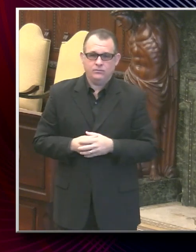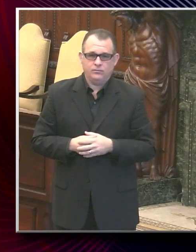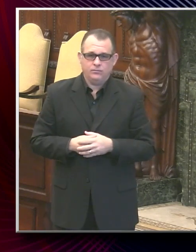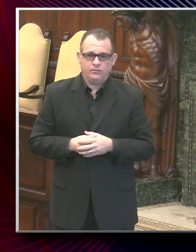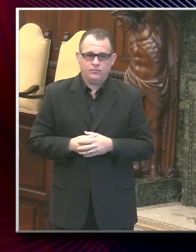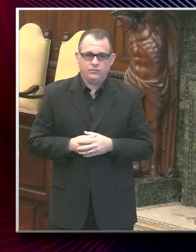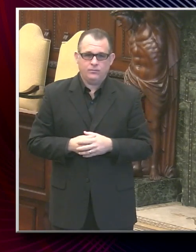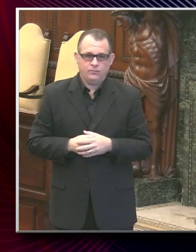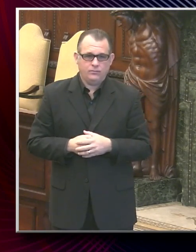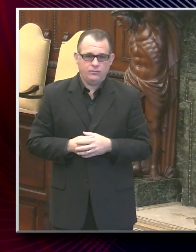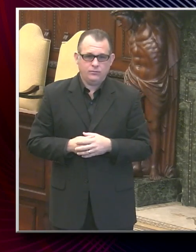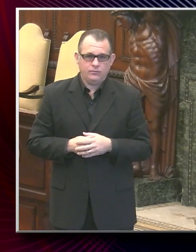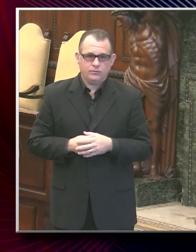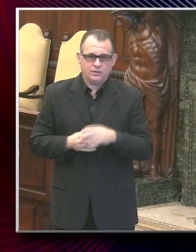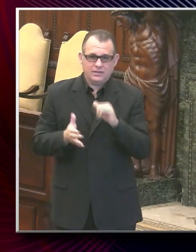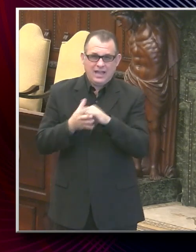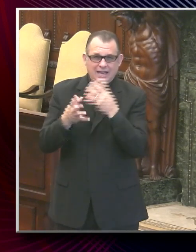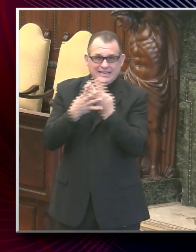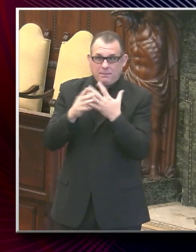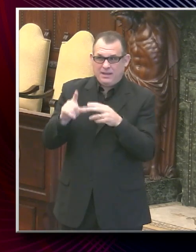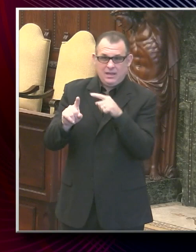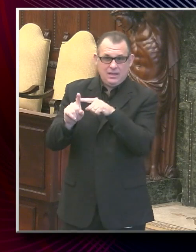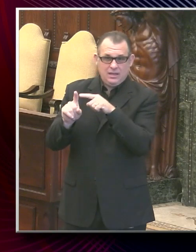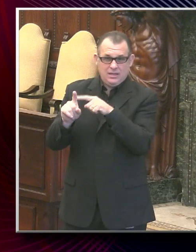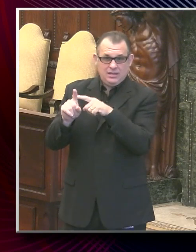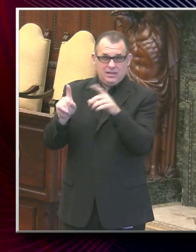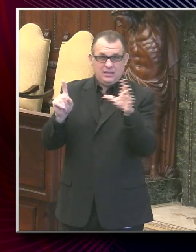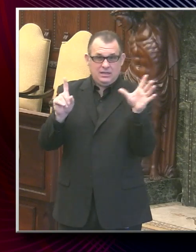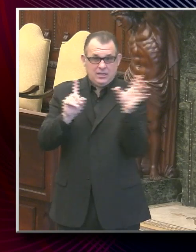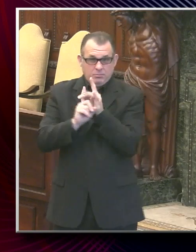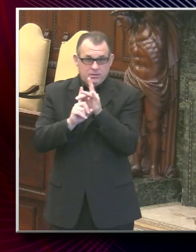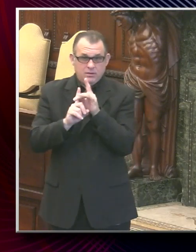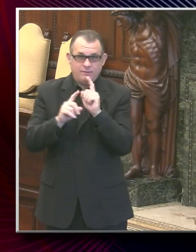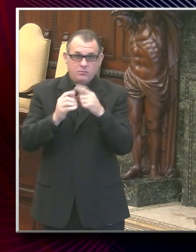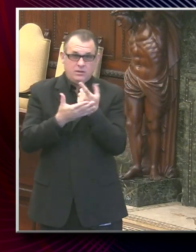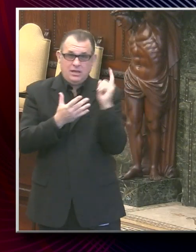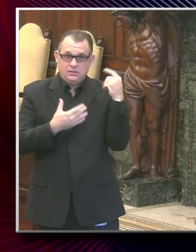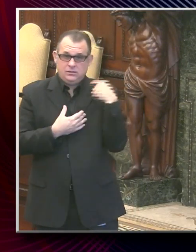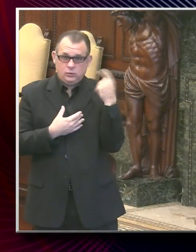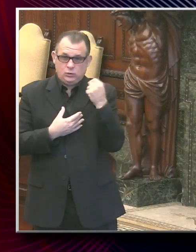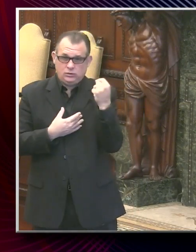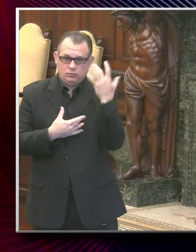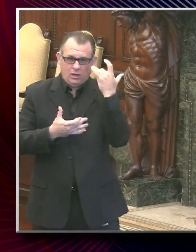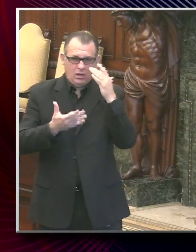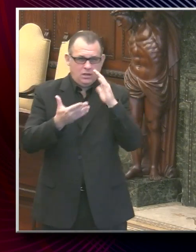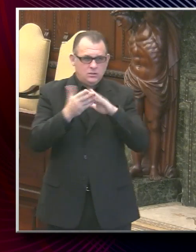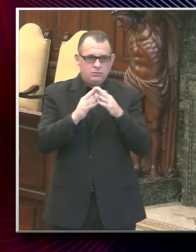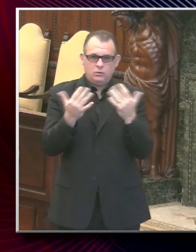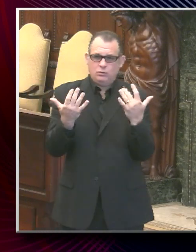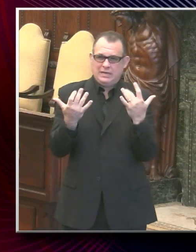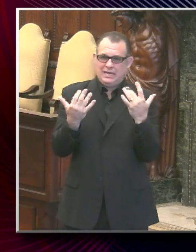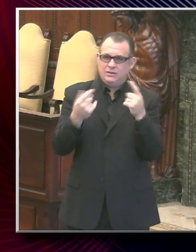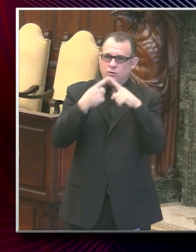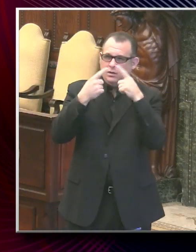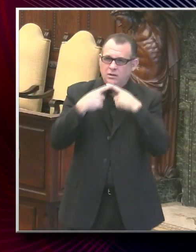That inmate, I'm told, was identified last Tuesday. Why did the city wait so long to disclose this?